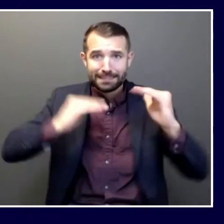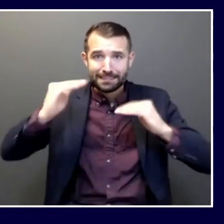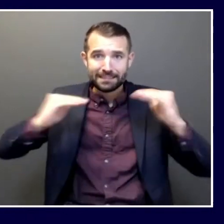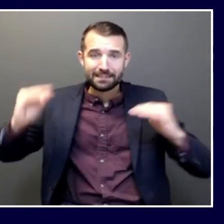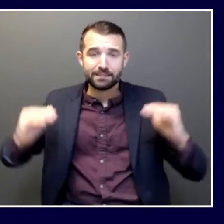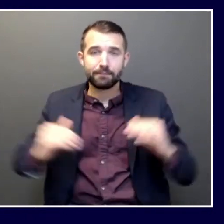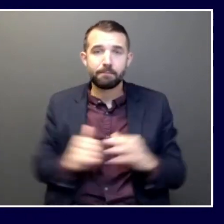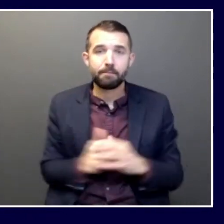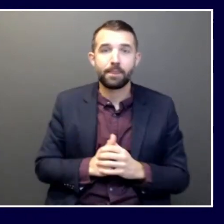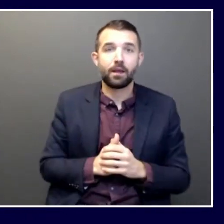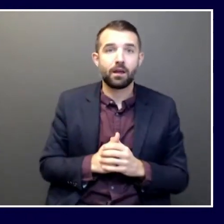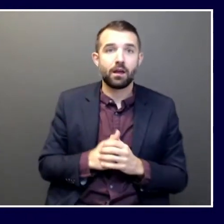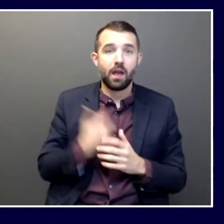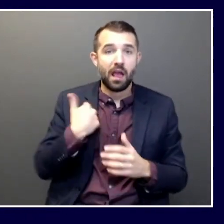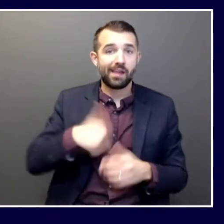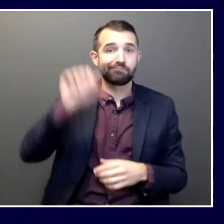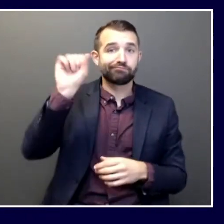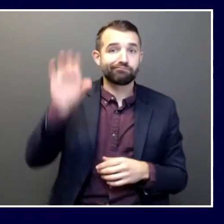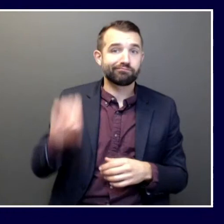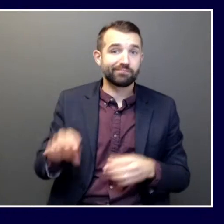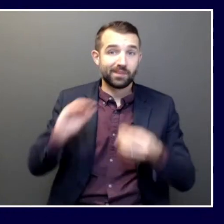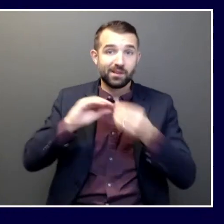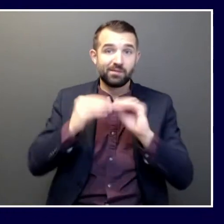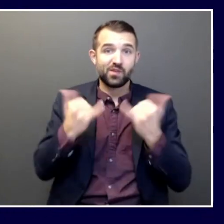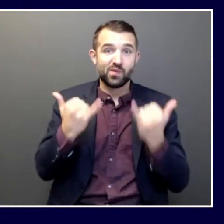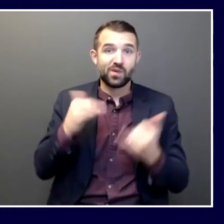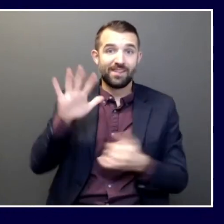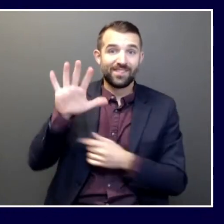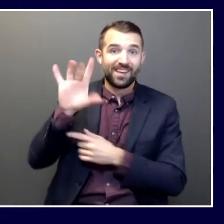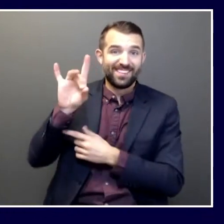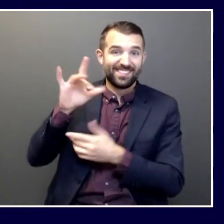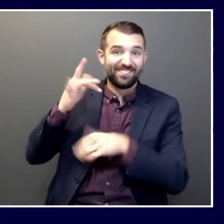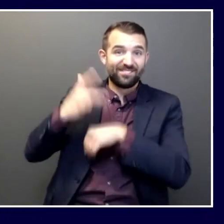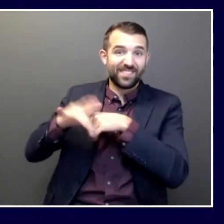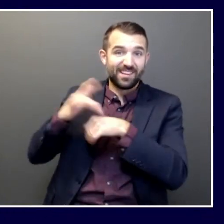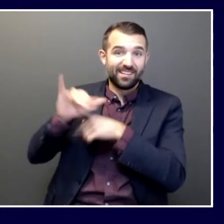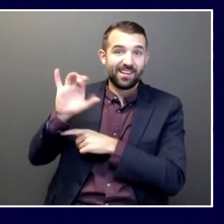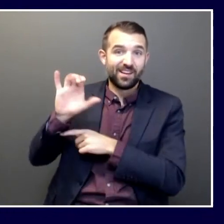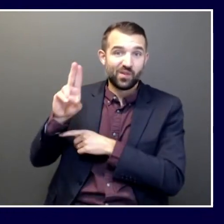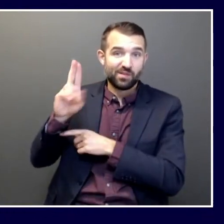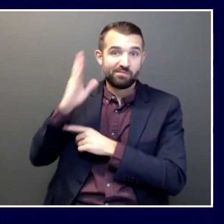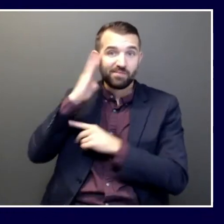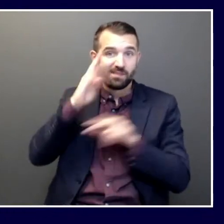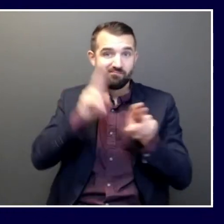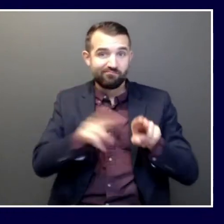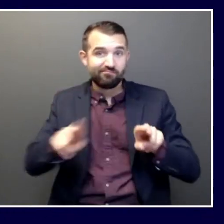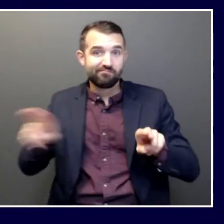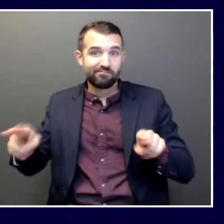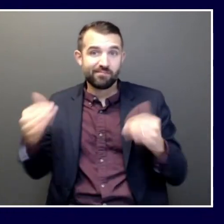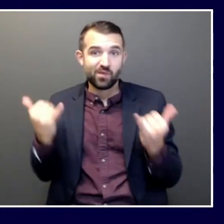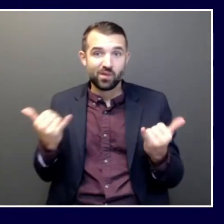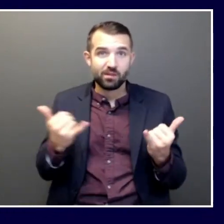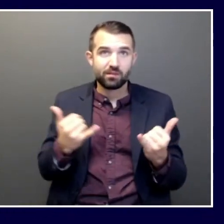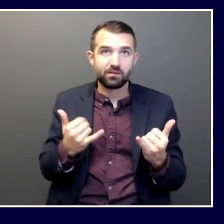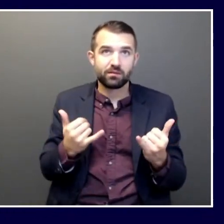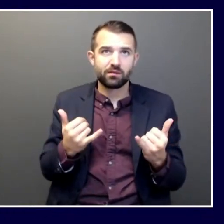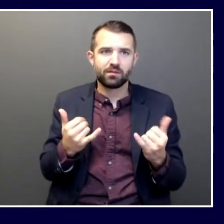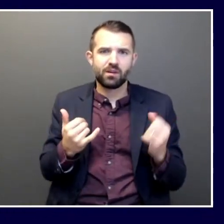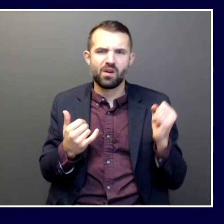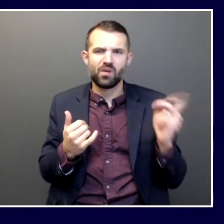over 50 available ICU beds in the state of Maine. Okay, thank